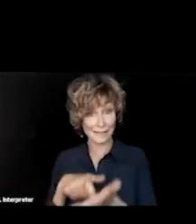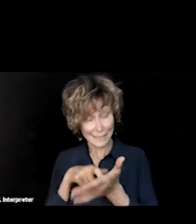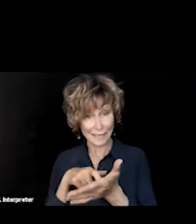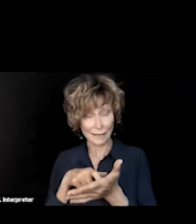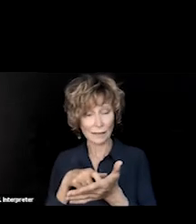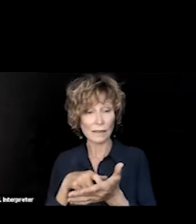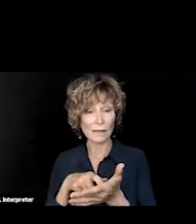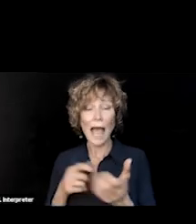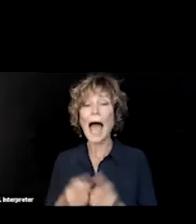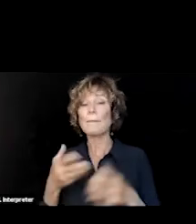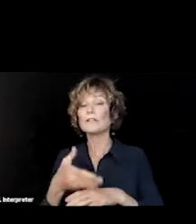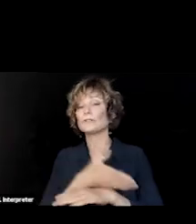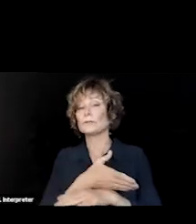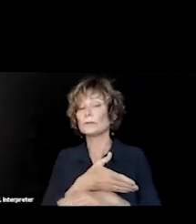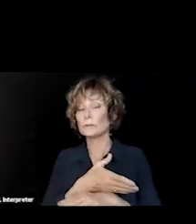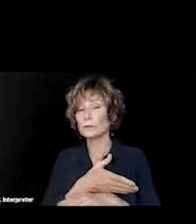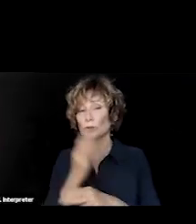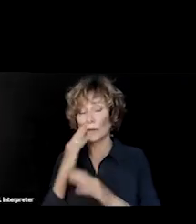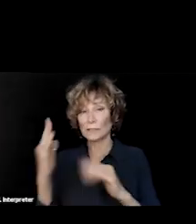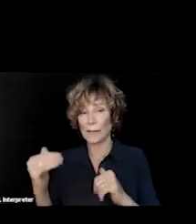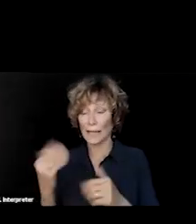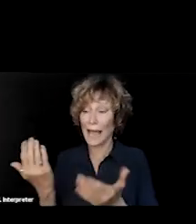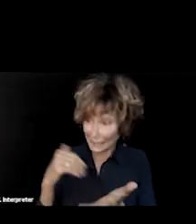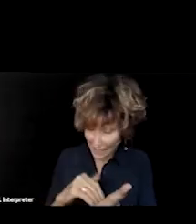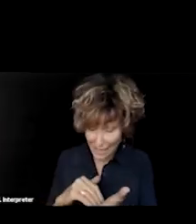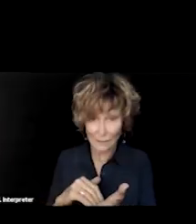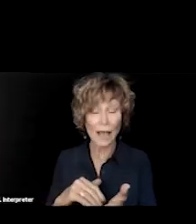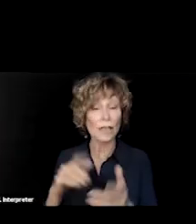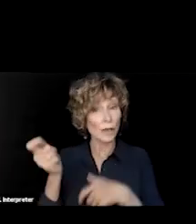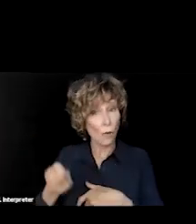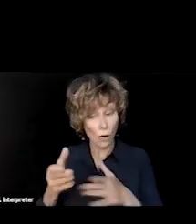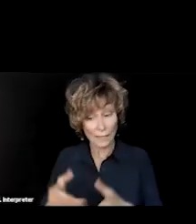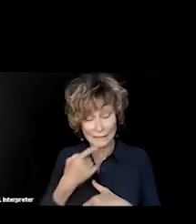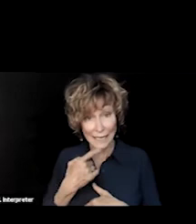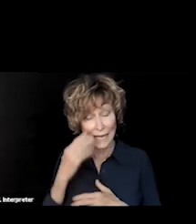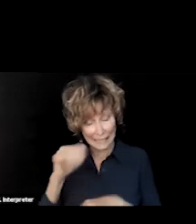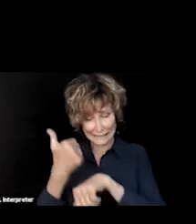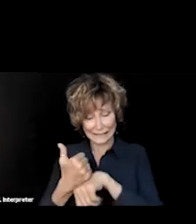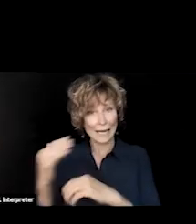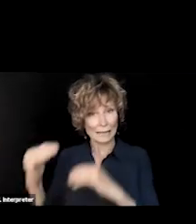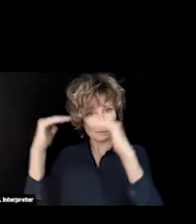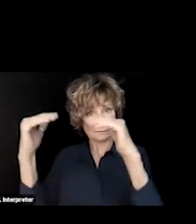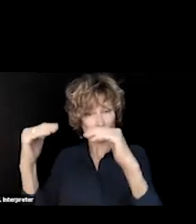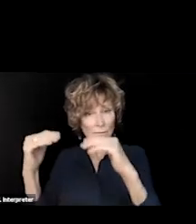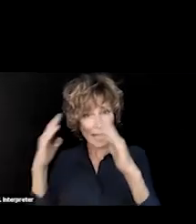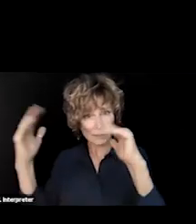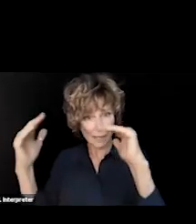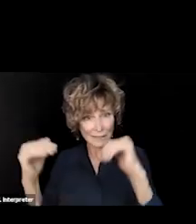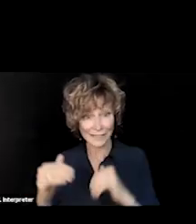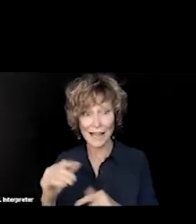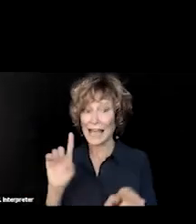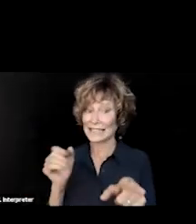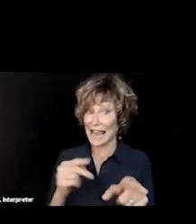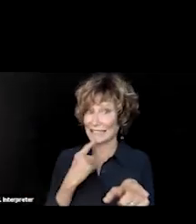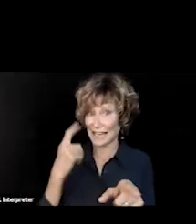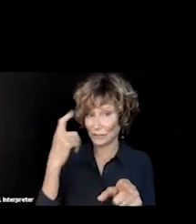expect. You heard the Supreme Court set ambitious expectations. Dan Rather said, the dream begins most of the